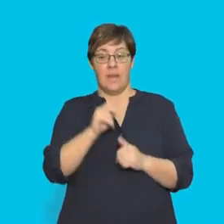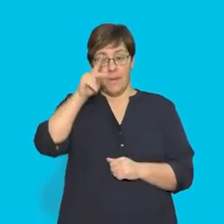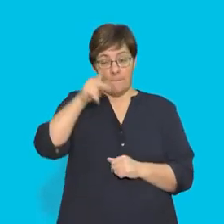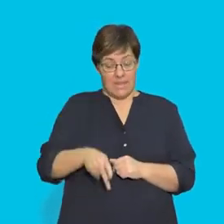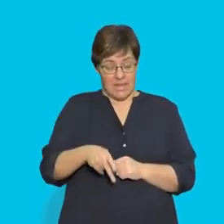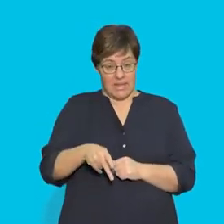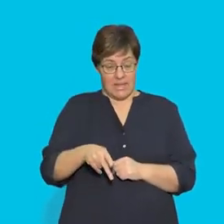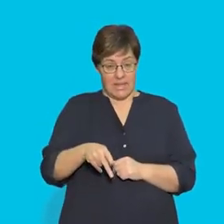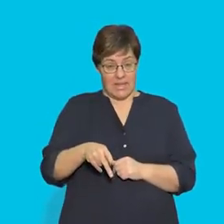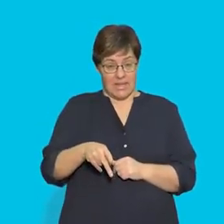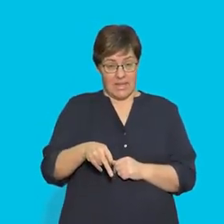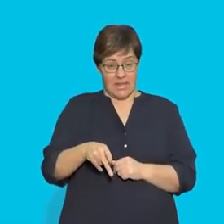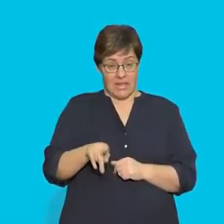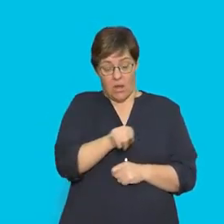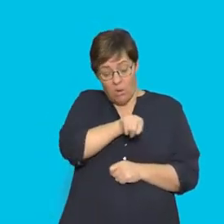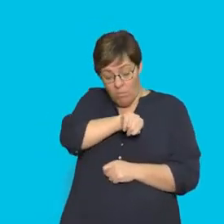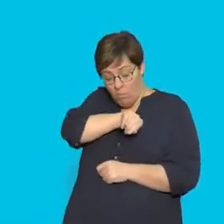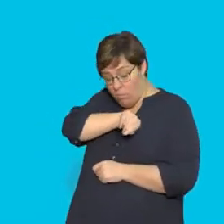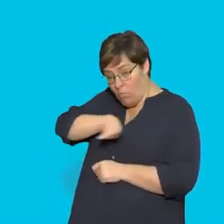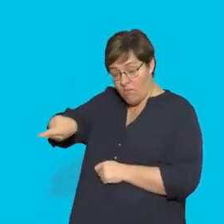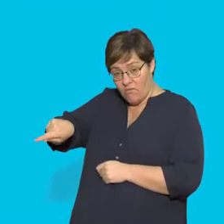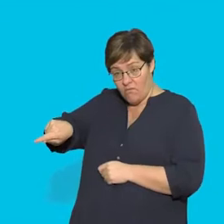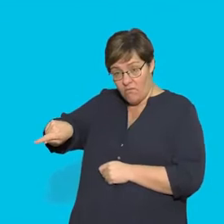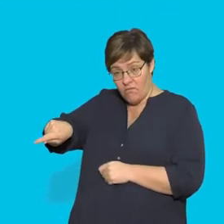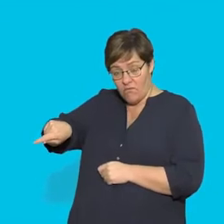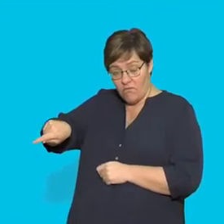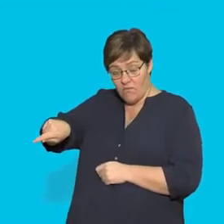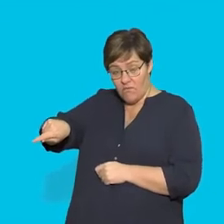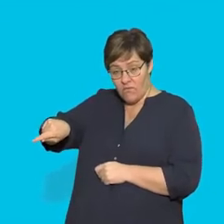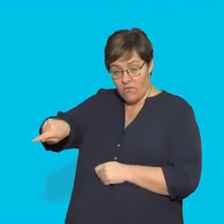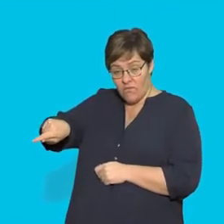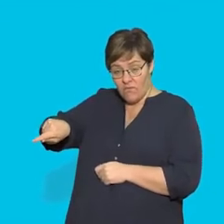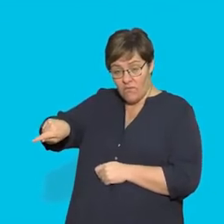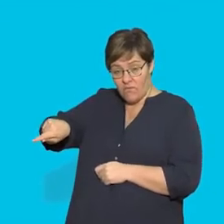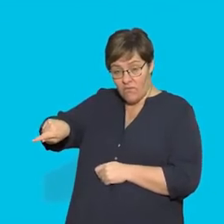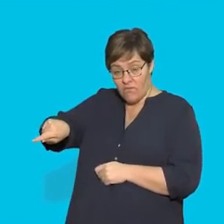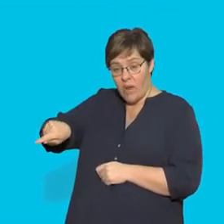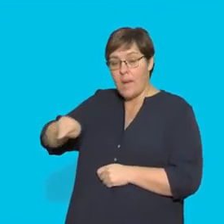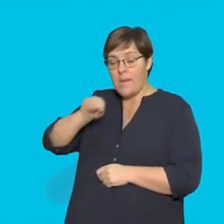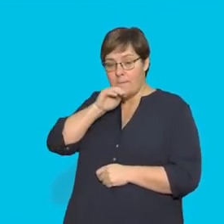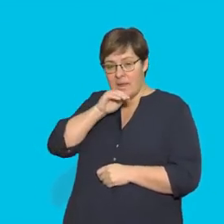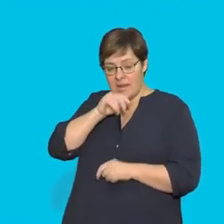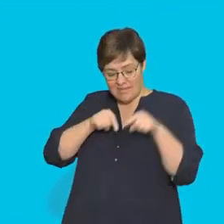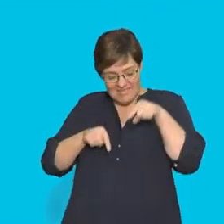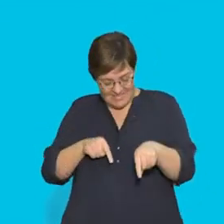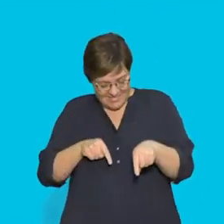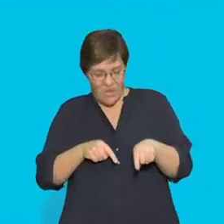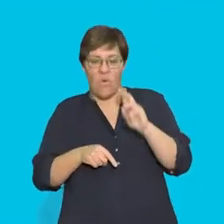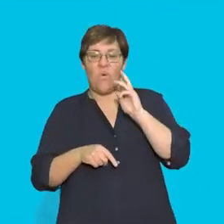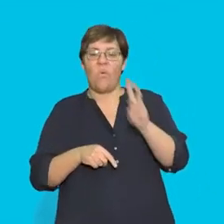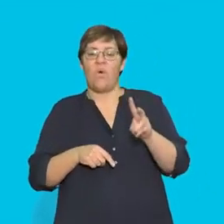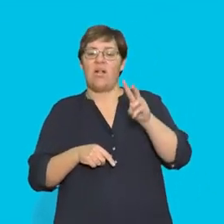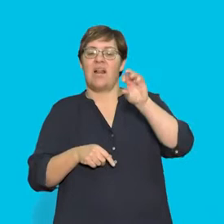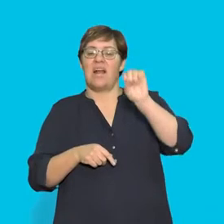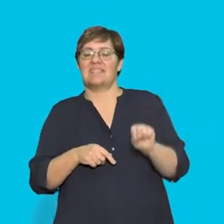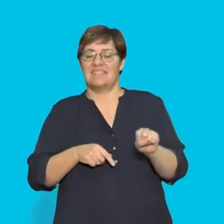P was moving in the opposite direction, in other words, P was moving away, then what